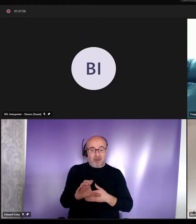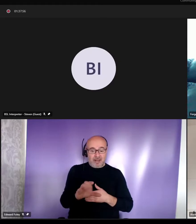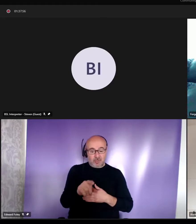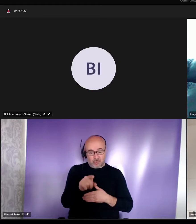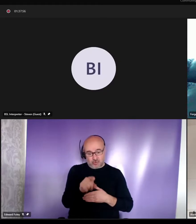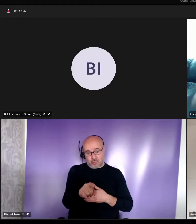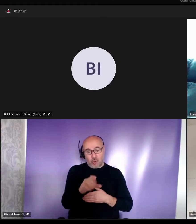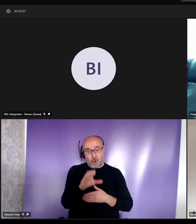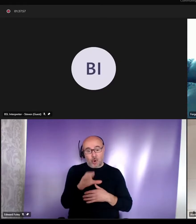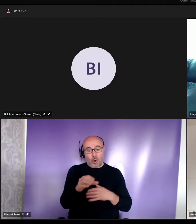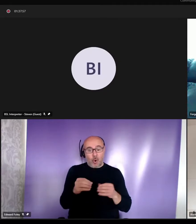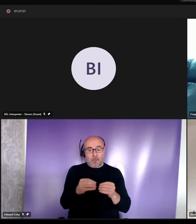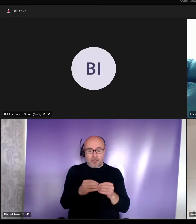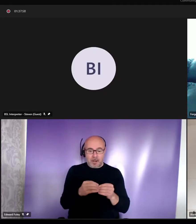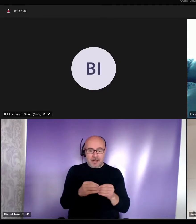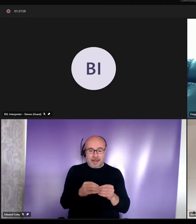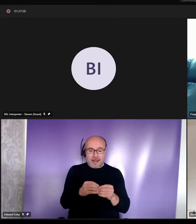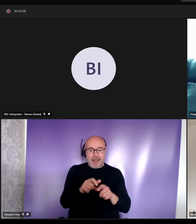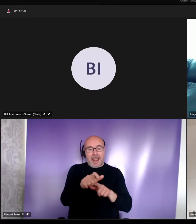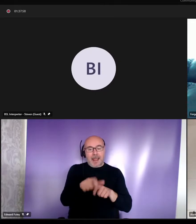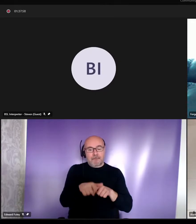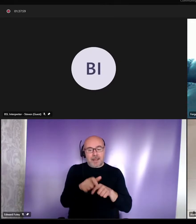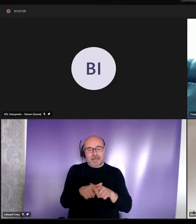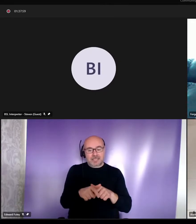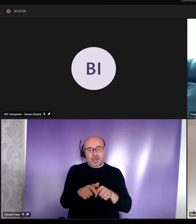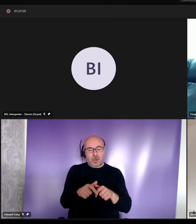Miners Welfare Charitable Society of up to